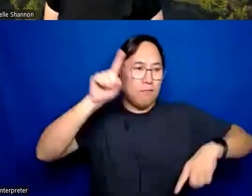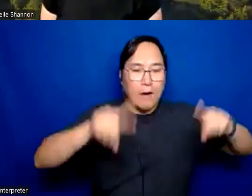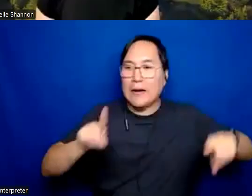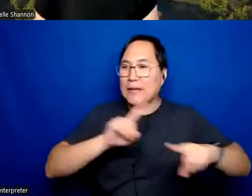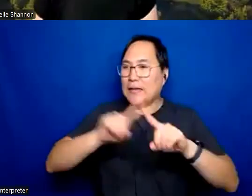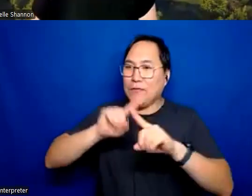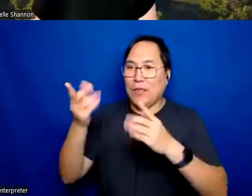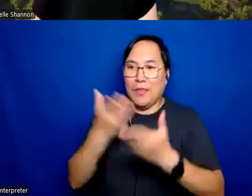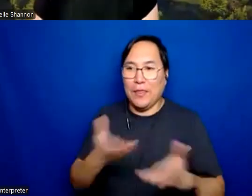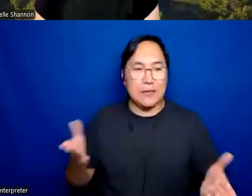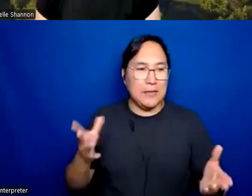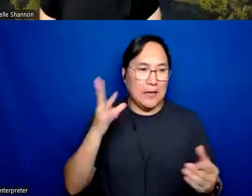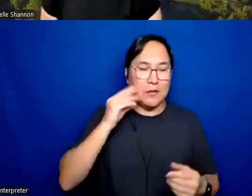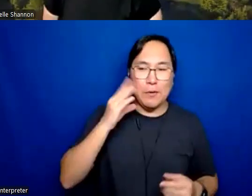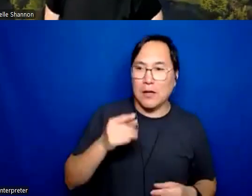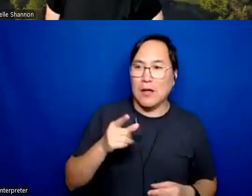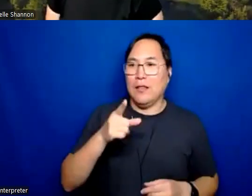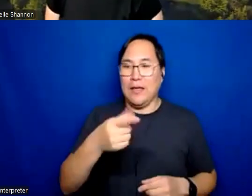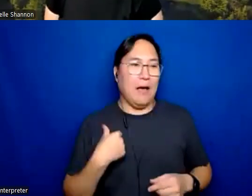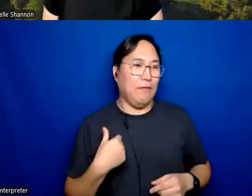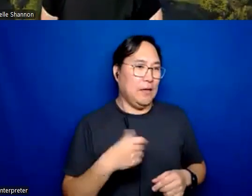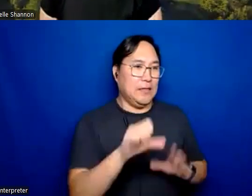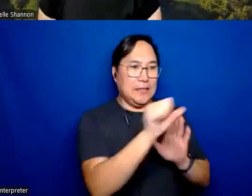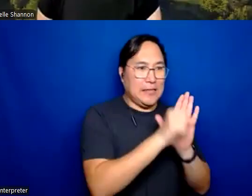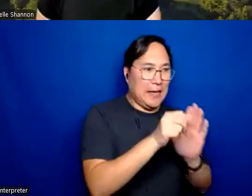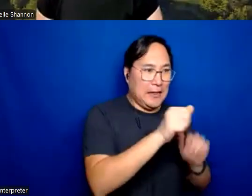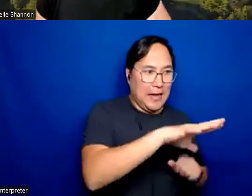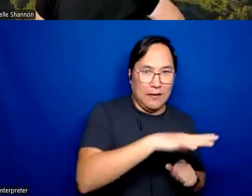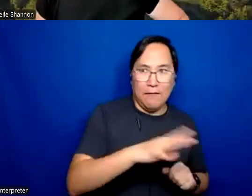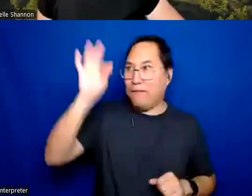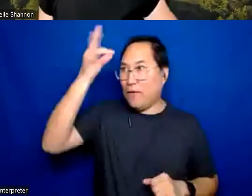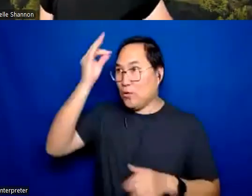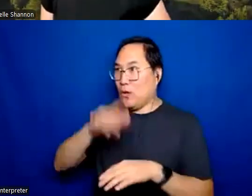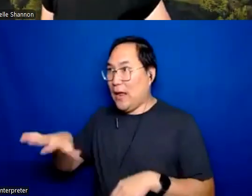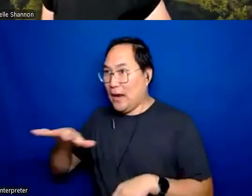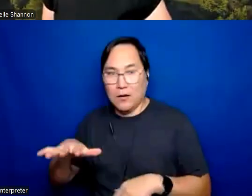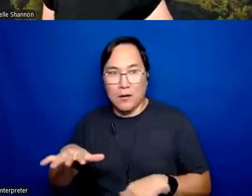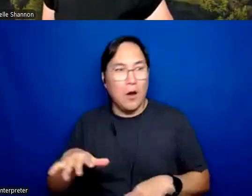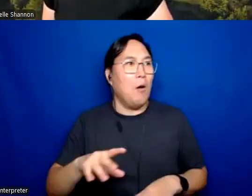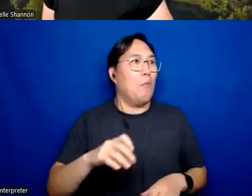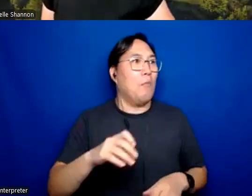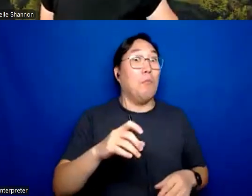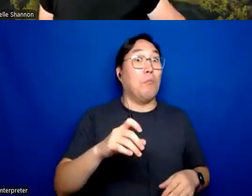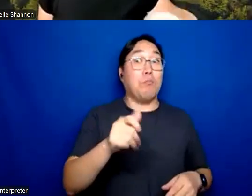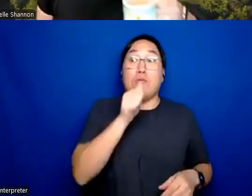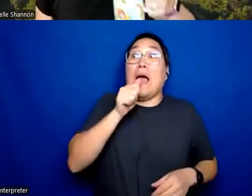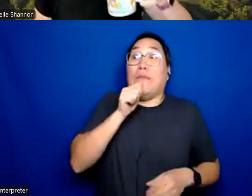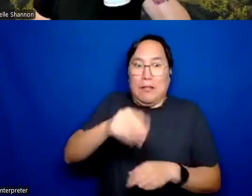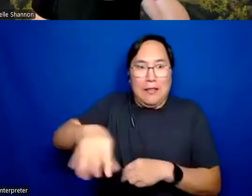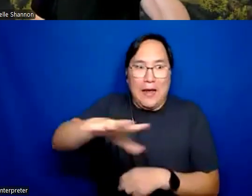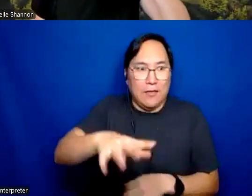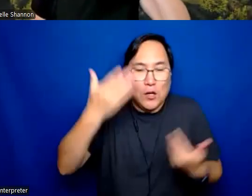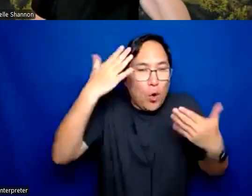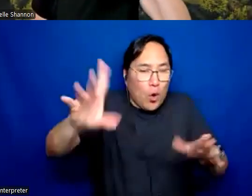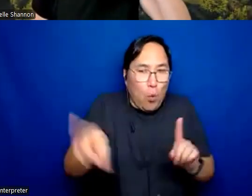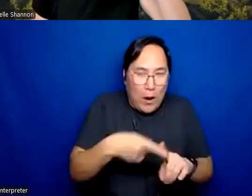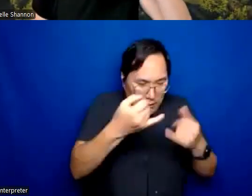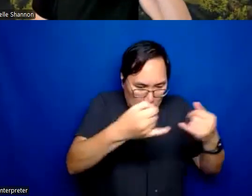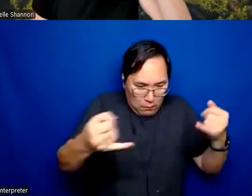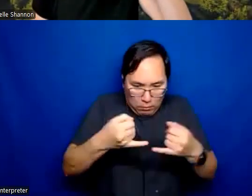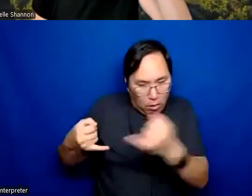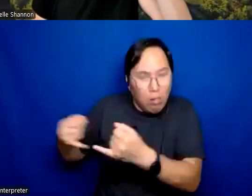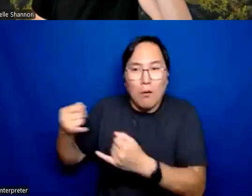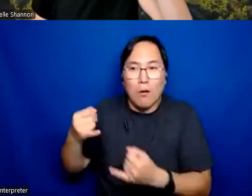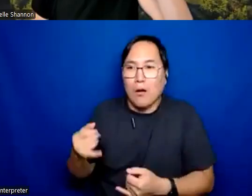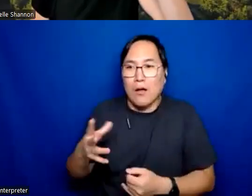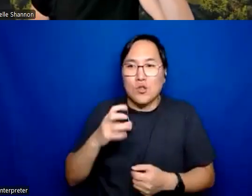They cross from state land to federal land to public land to private land and don't know. So there's this huge opportunity for communication.